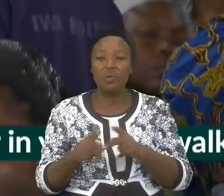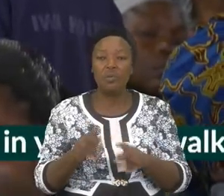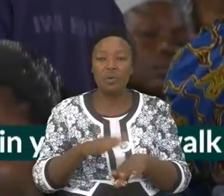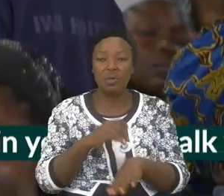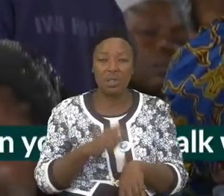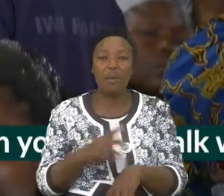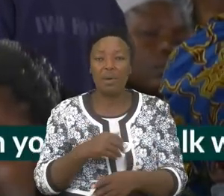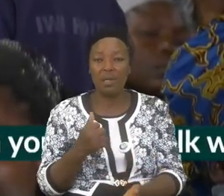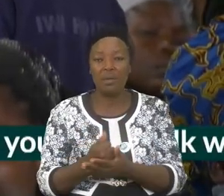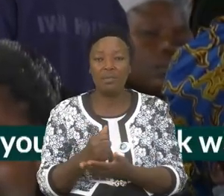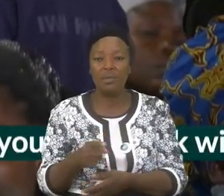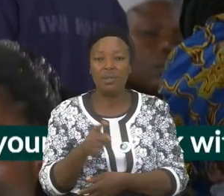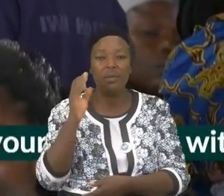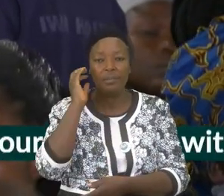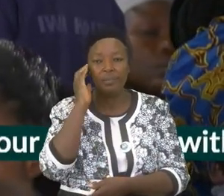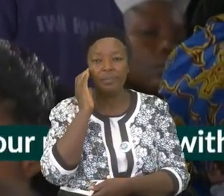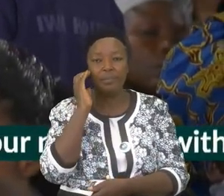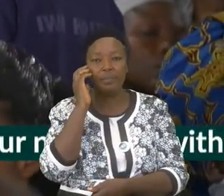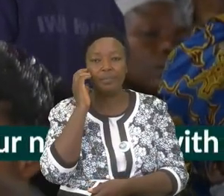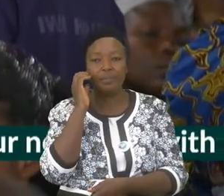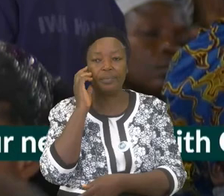Let's attend to them.